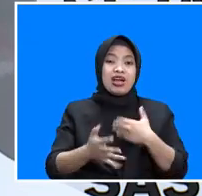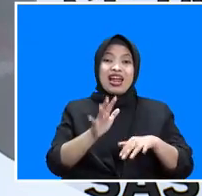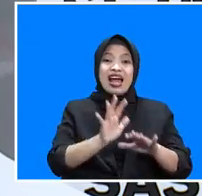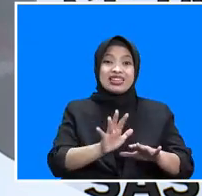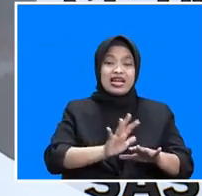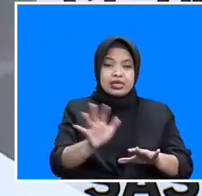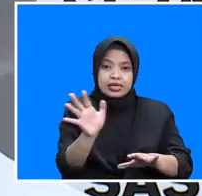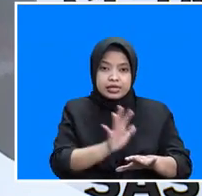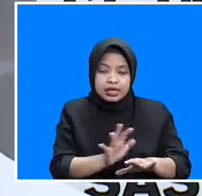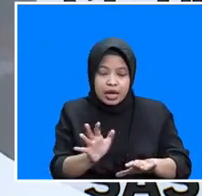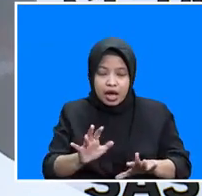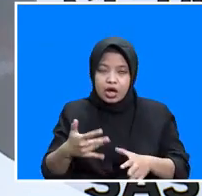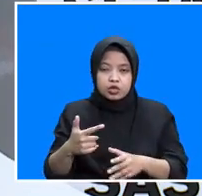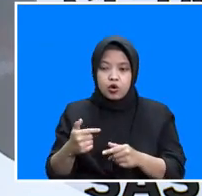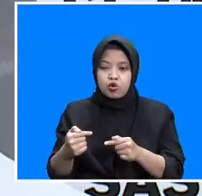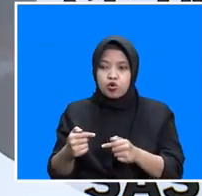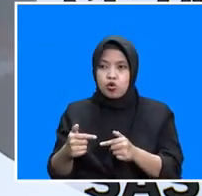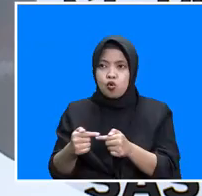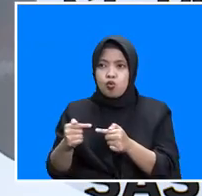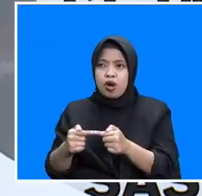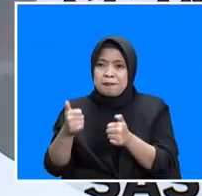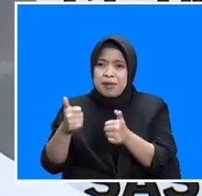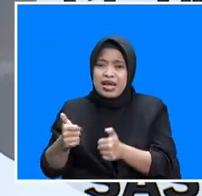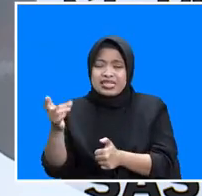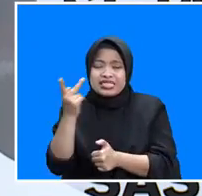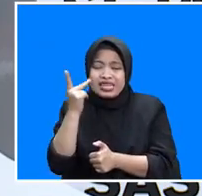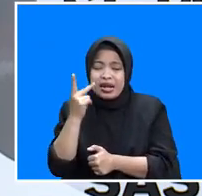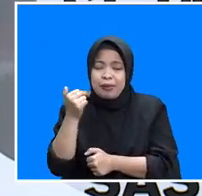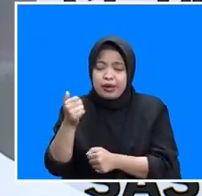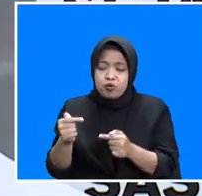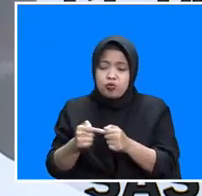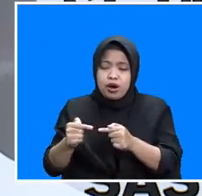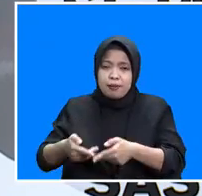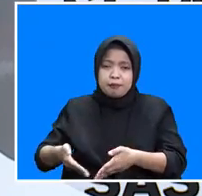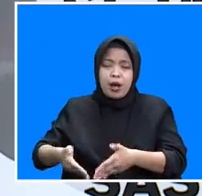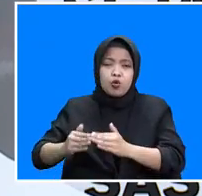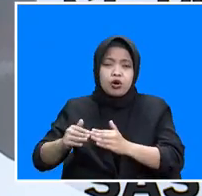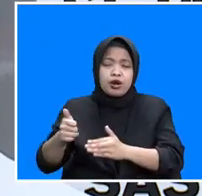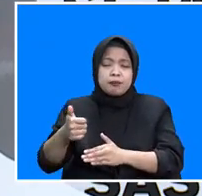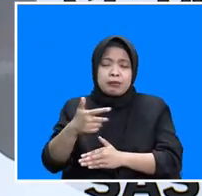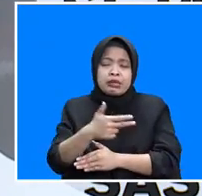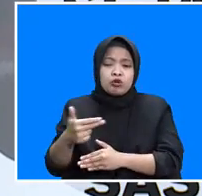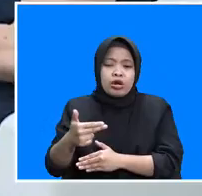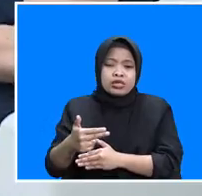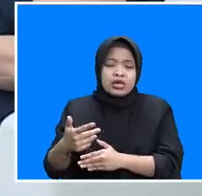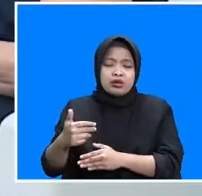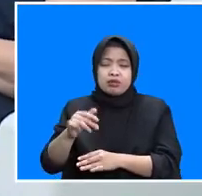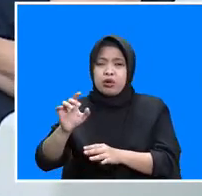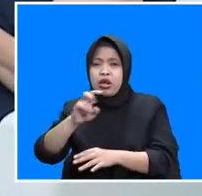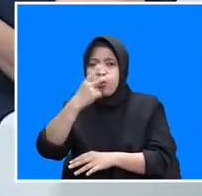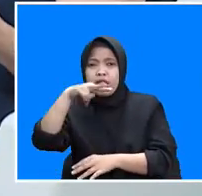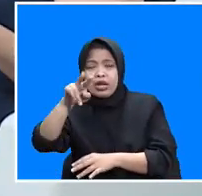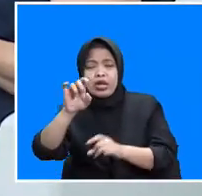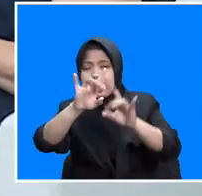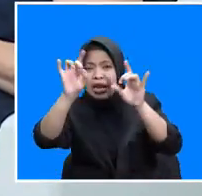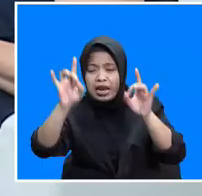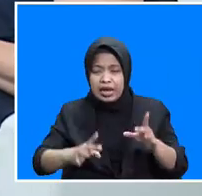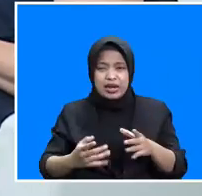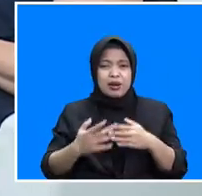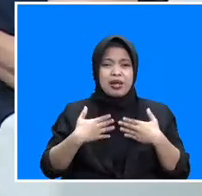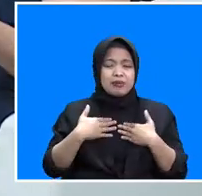with our colleagues at subnational level and really help them to use their resources more wisely, then, you